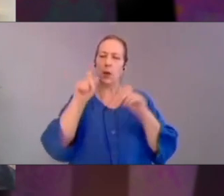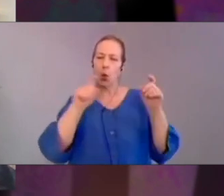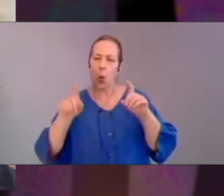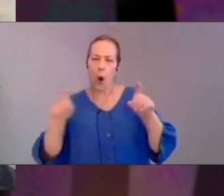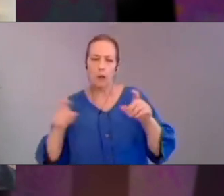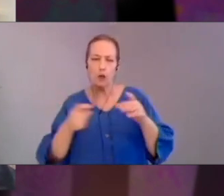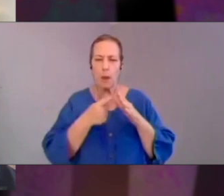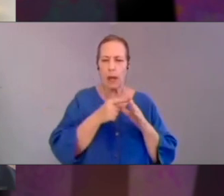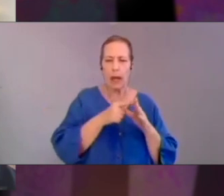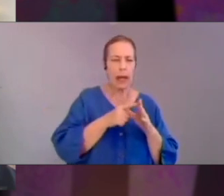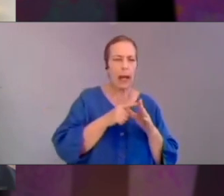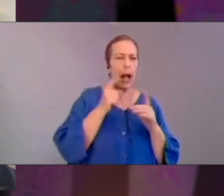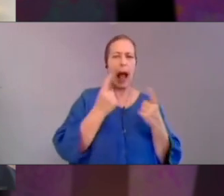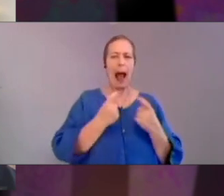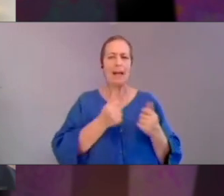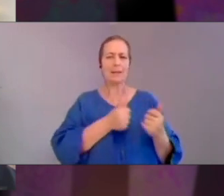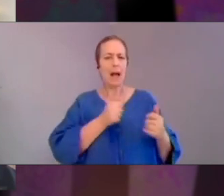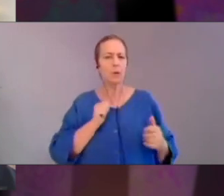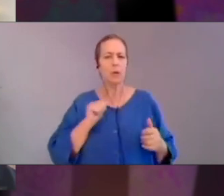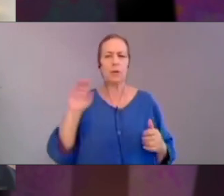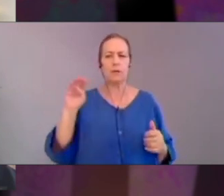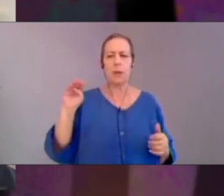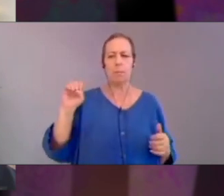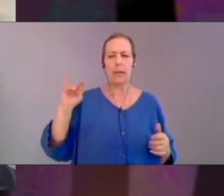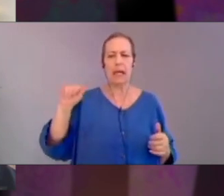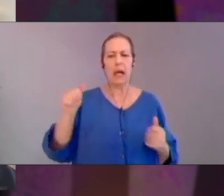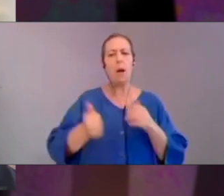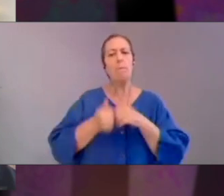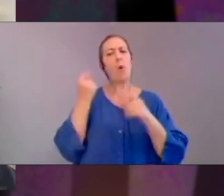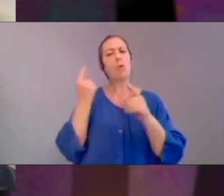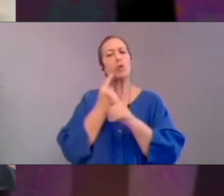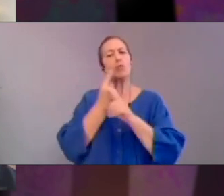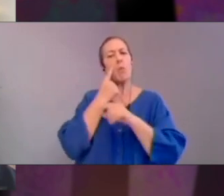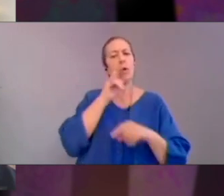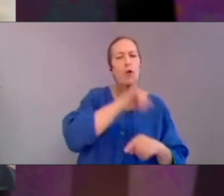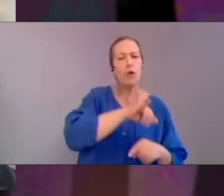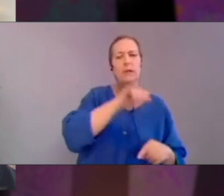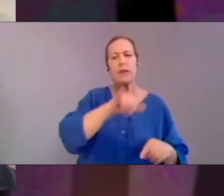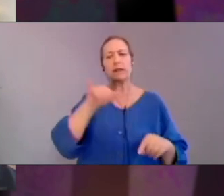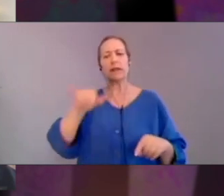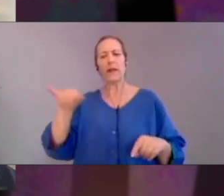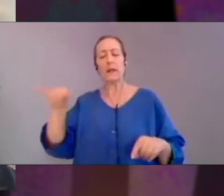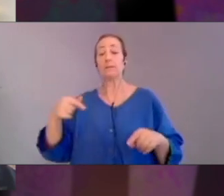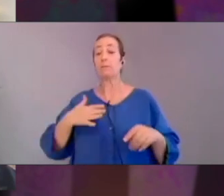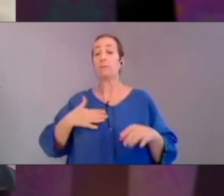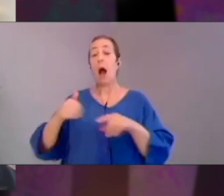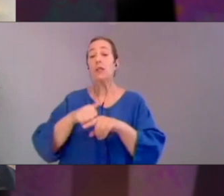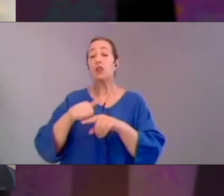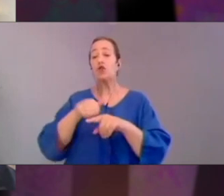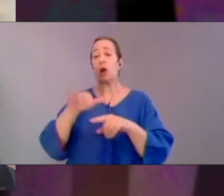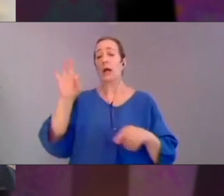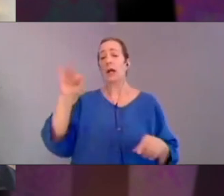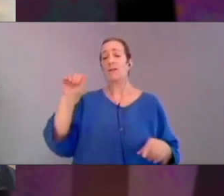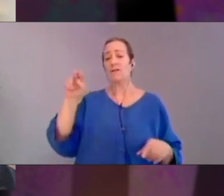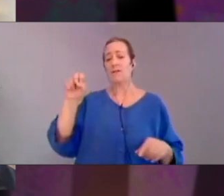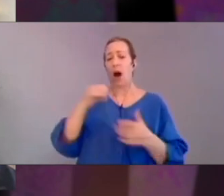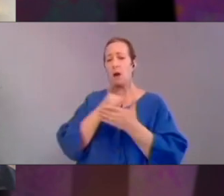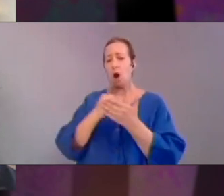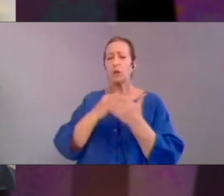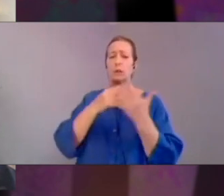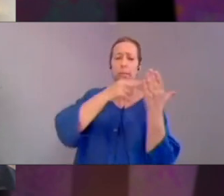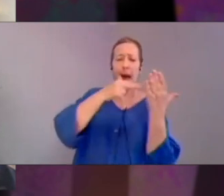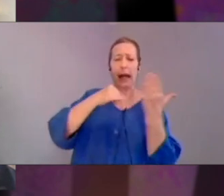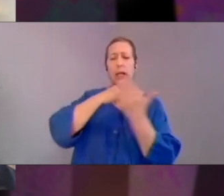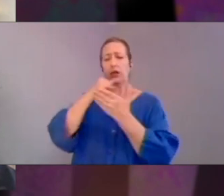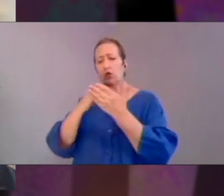to convey. I was trained in as a fine artist in painting, drawing, printmaking, all that good